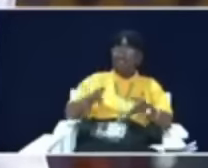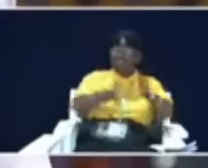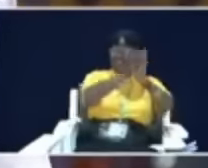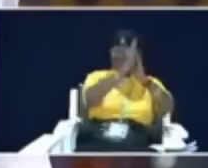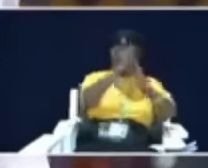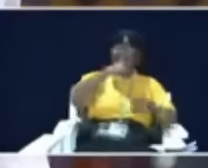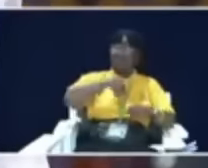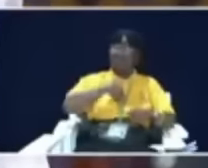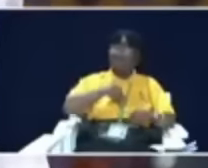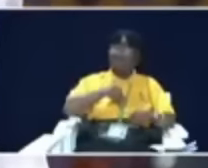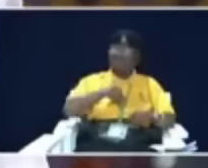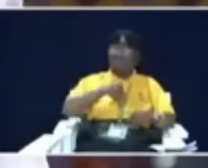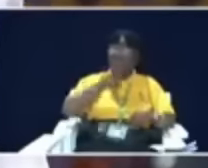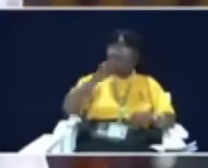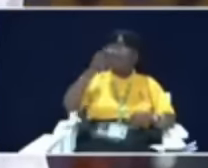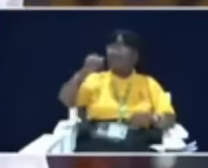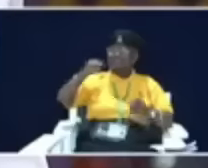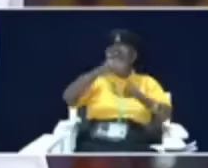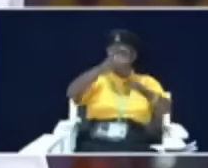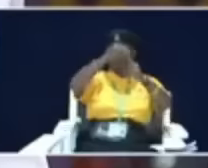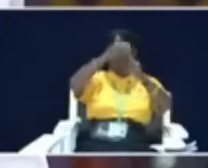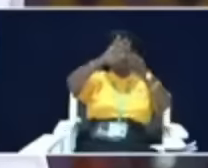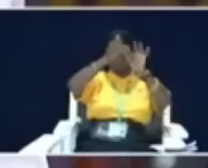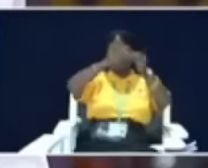the special interpreter for the Baba,